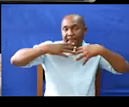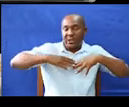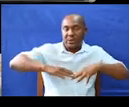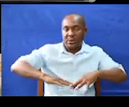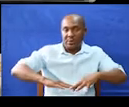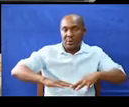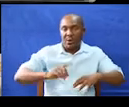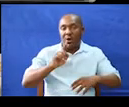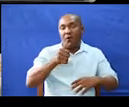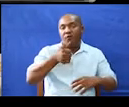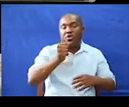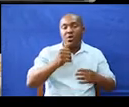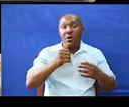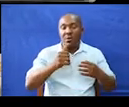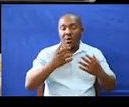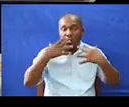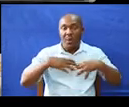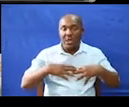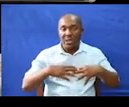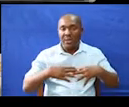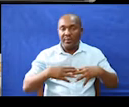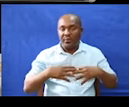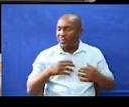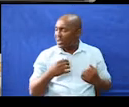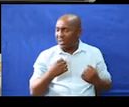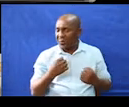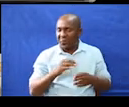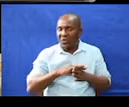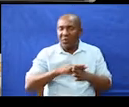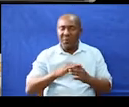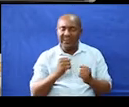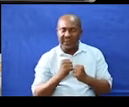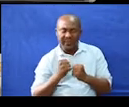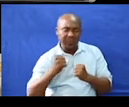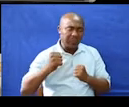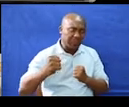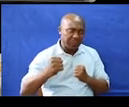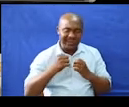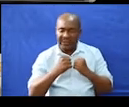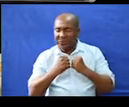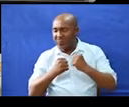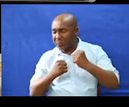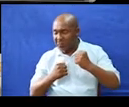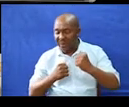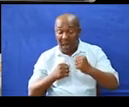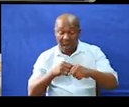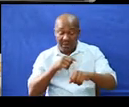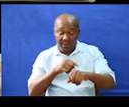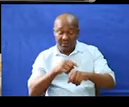it, or completely not try to stretch it, the said organ will